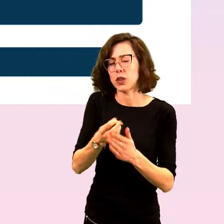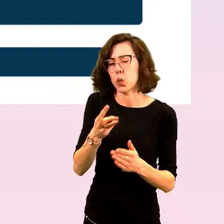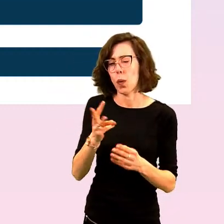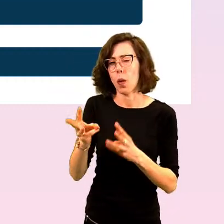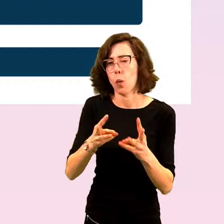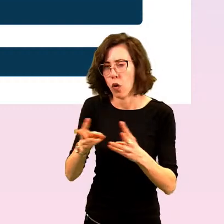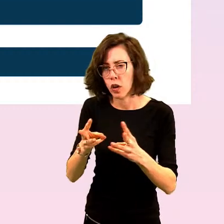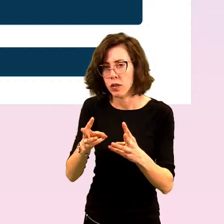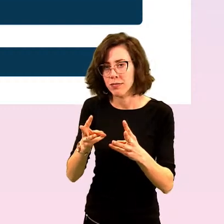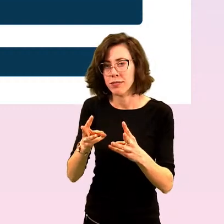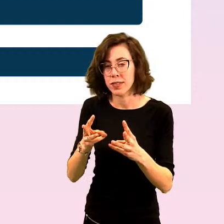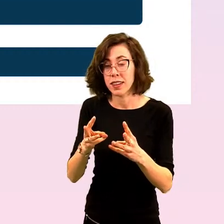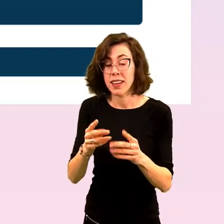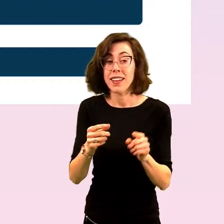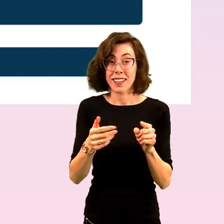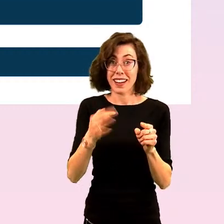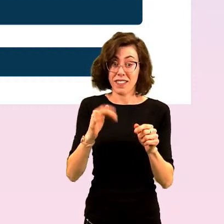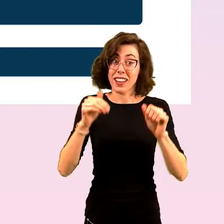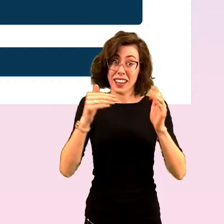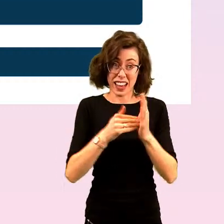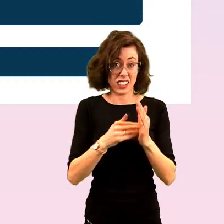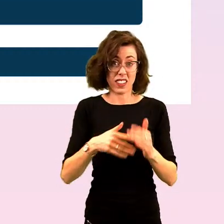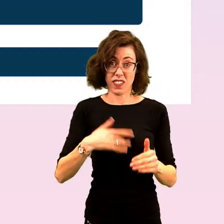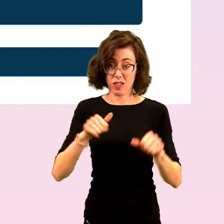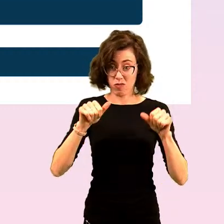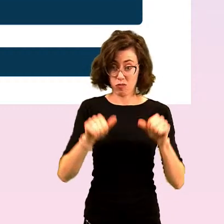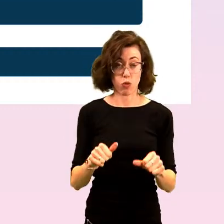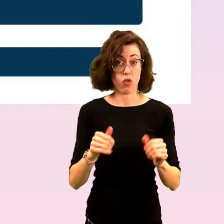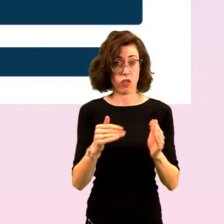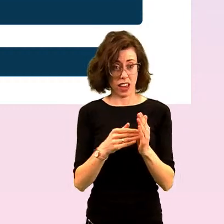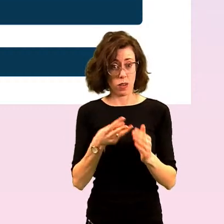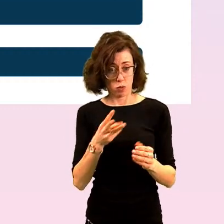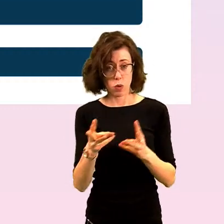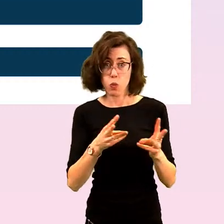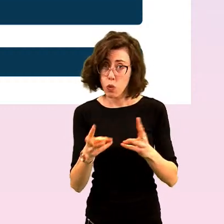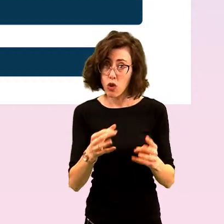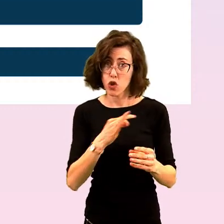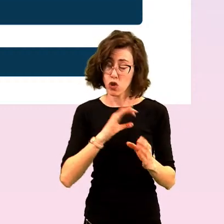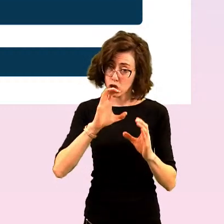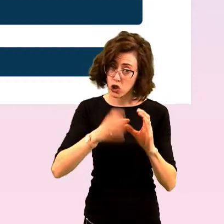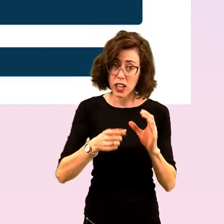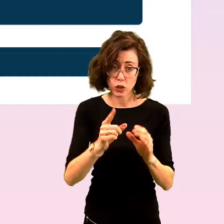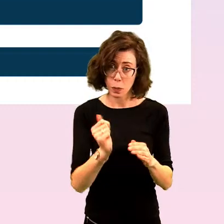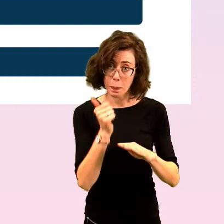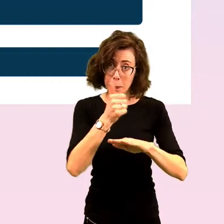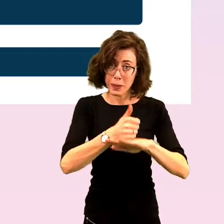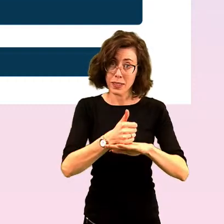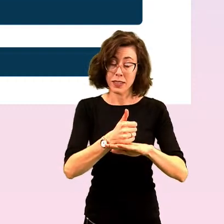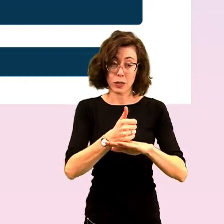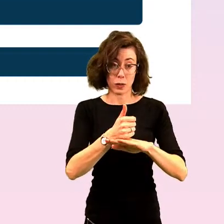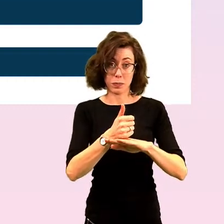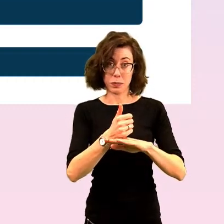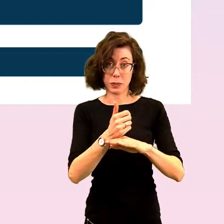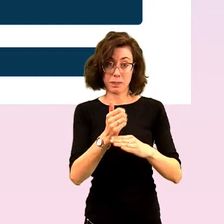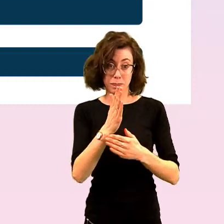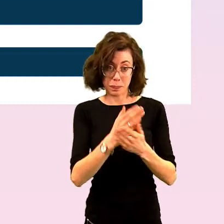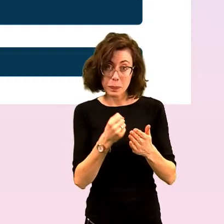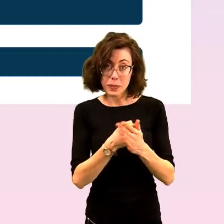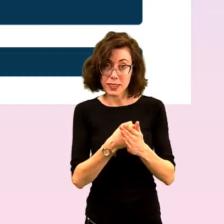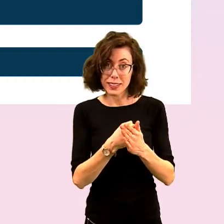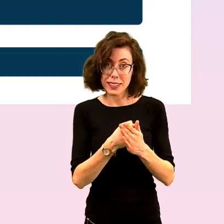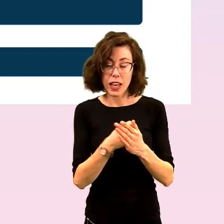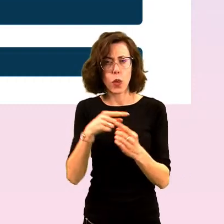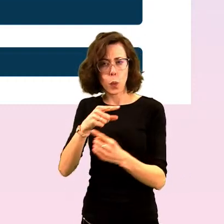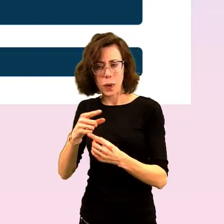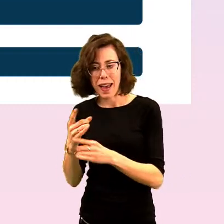the case officer for approval. And if we think that, yes, there is a good chance here that people will be able to support themselves, well, then we support